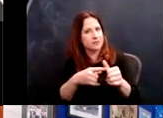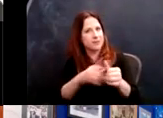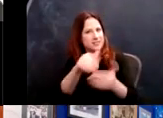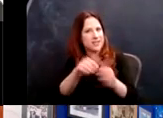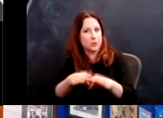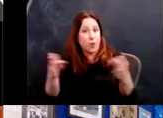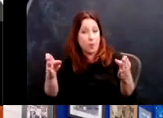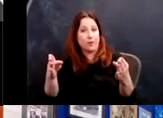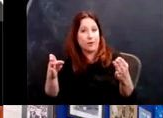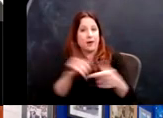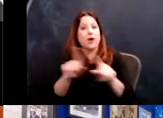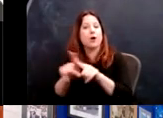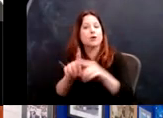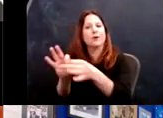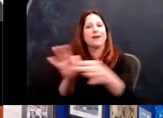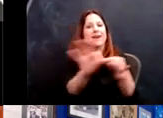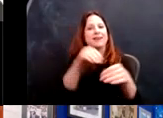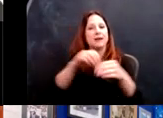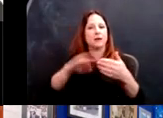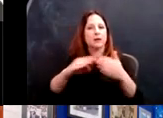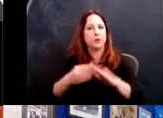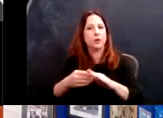were connected to the community.